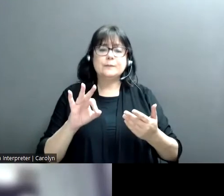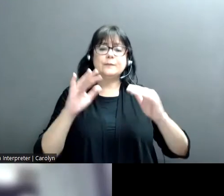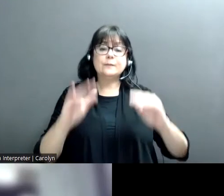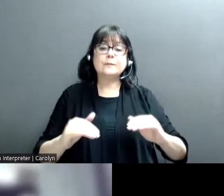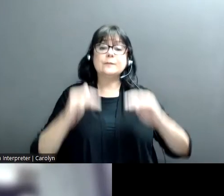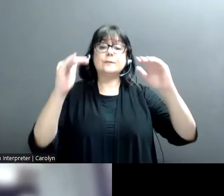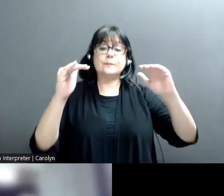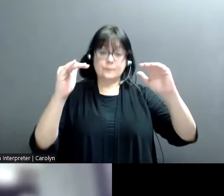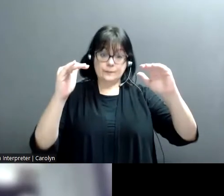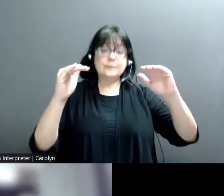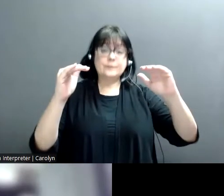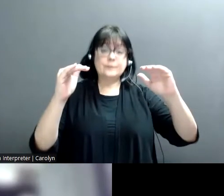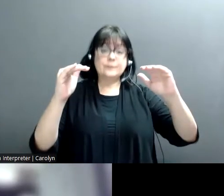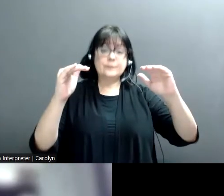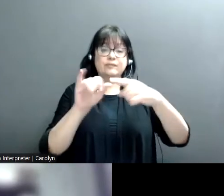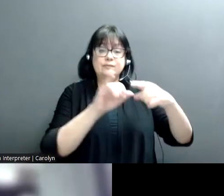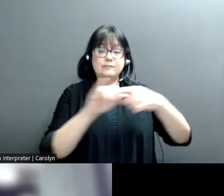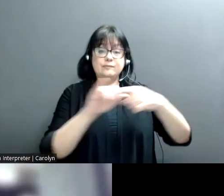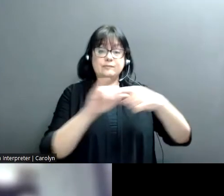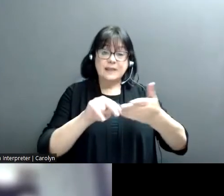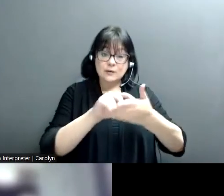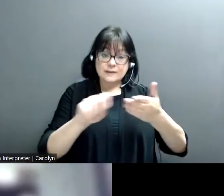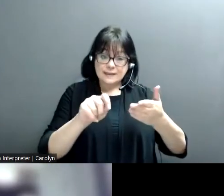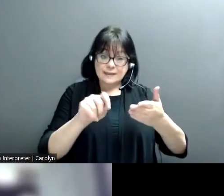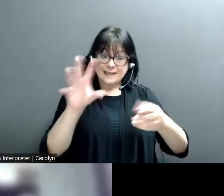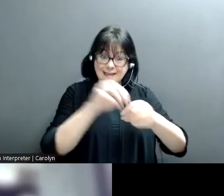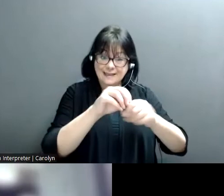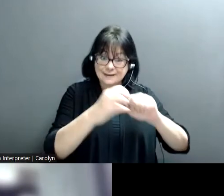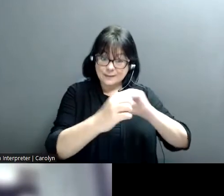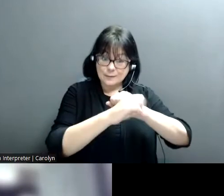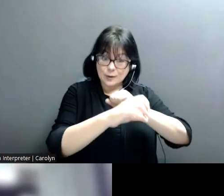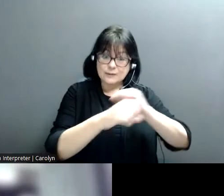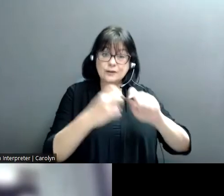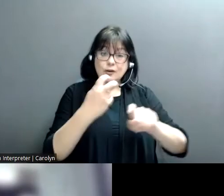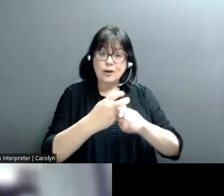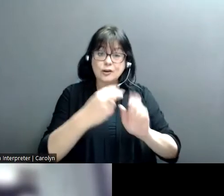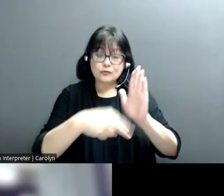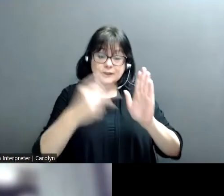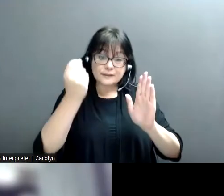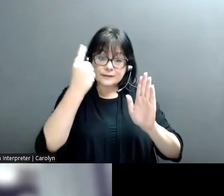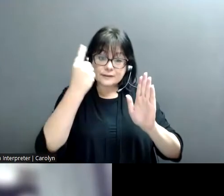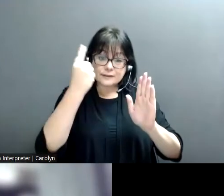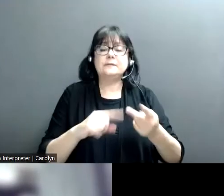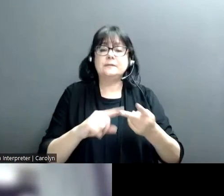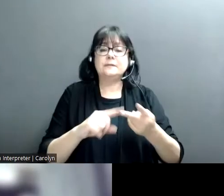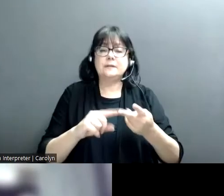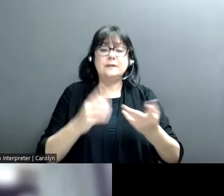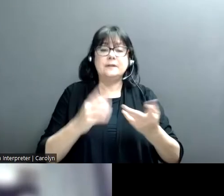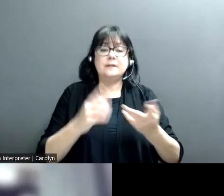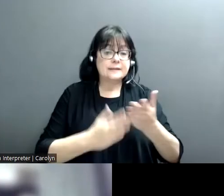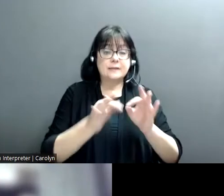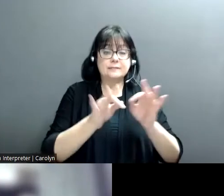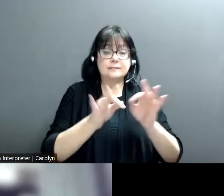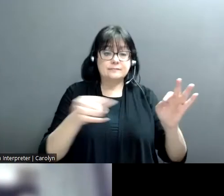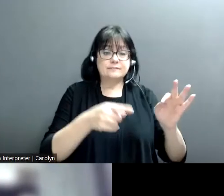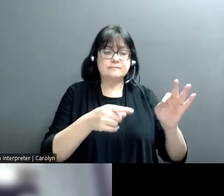was included in the posting. The posting had language that did not apply specifically to the